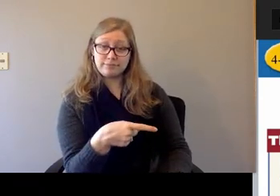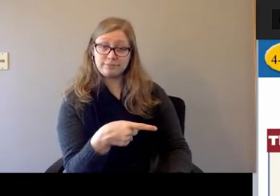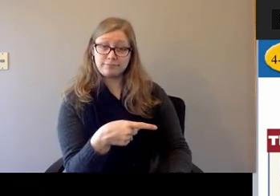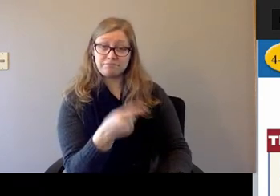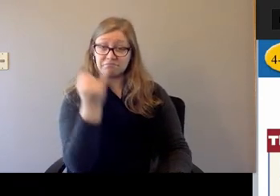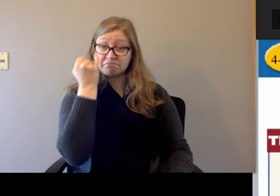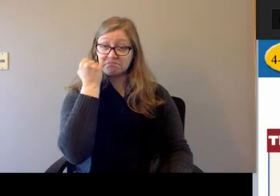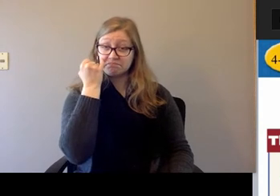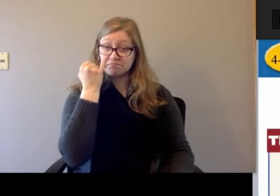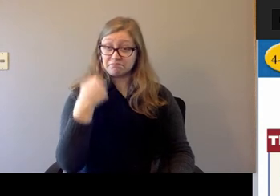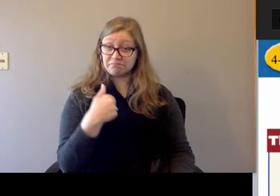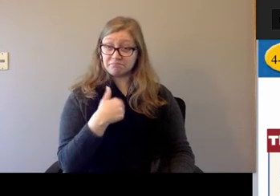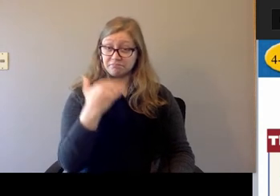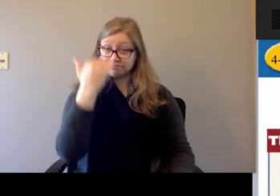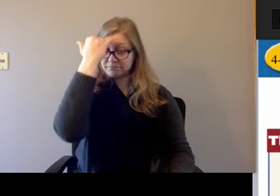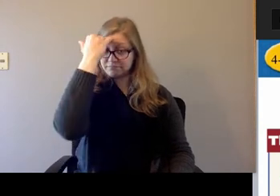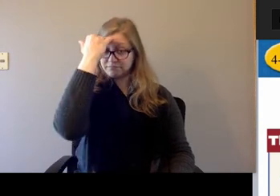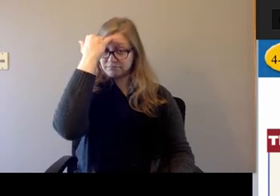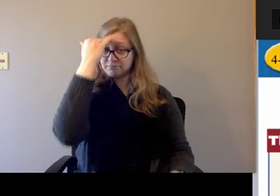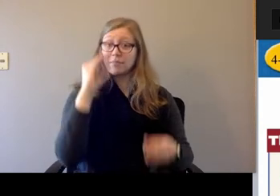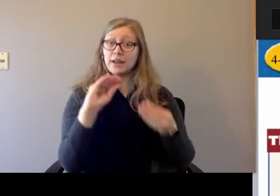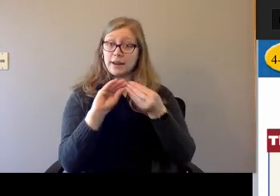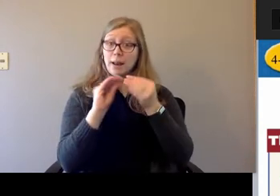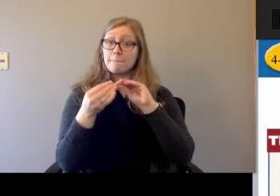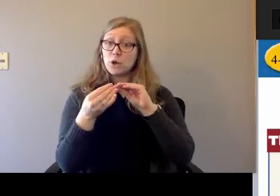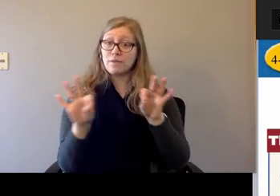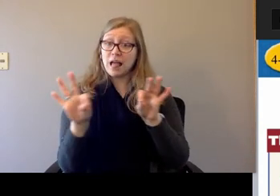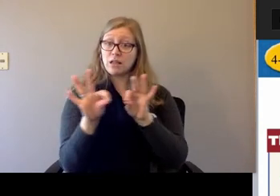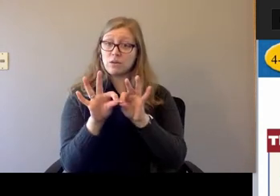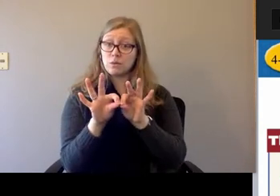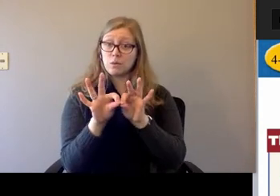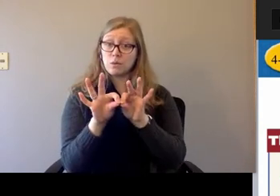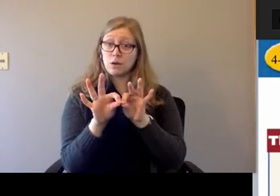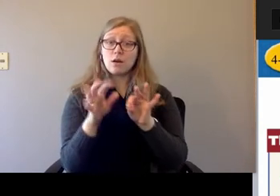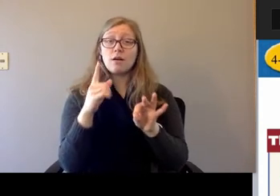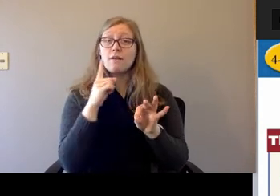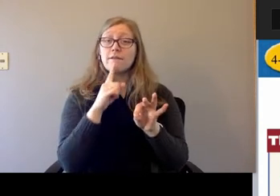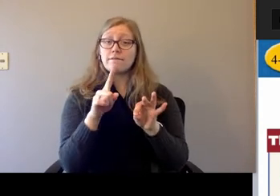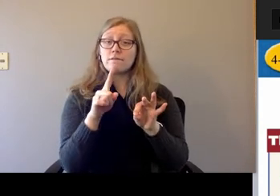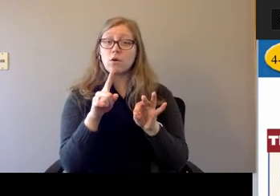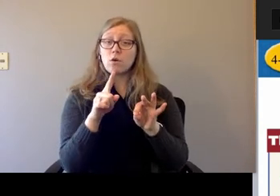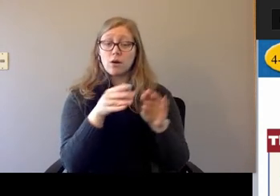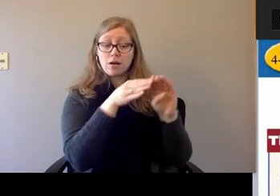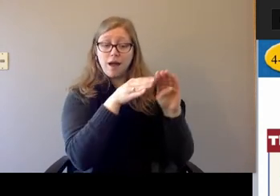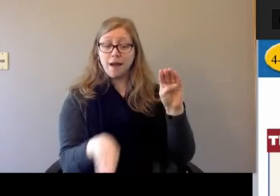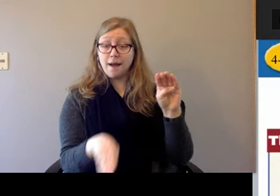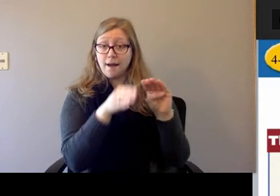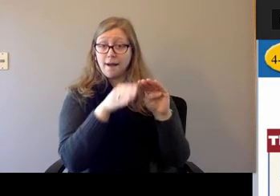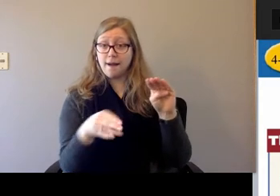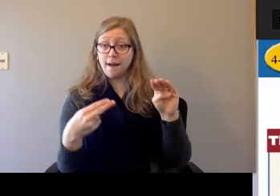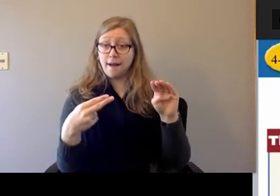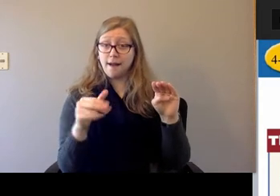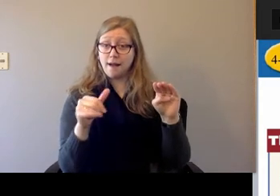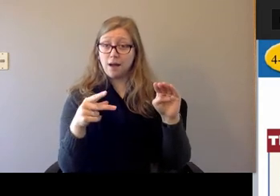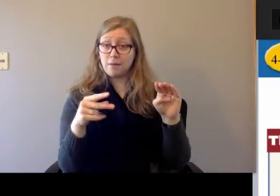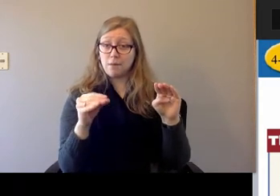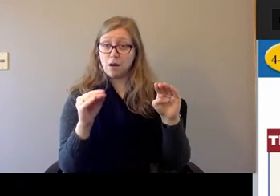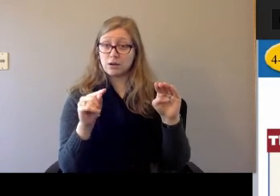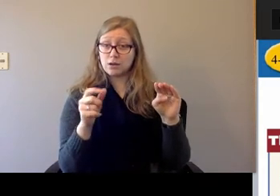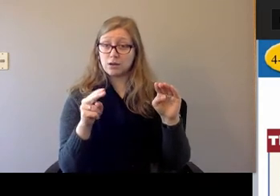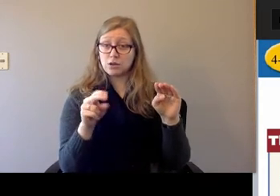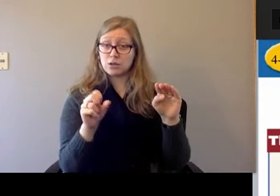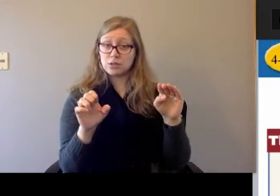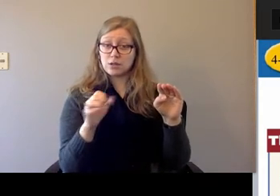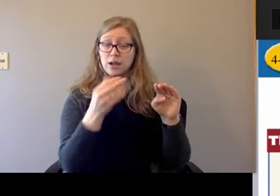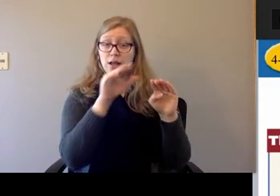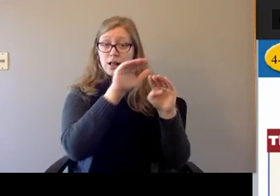know the values for the hypotenuse and a leg, let's say that this was, I'm just going to call